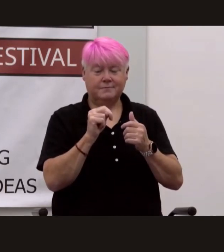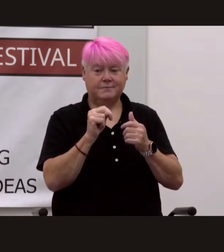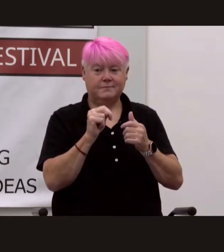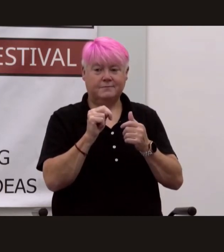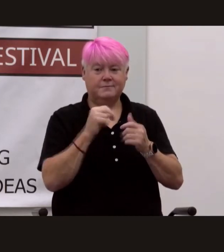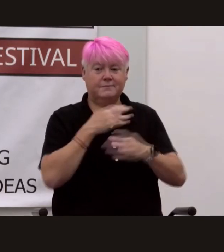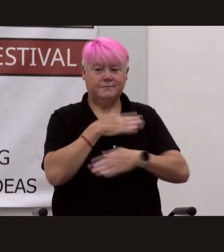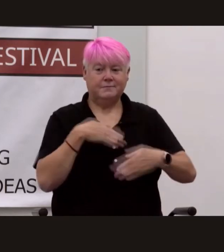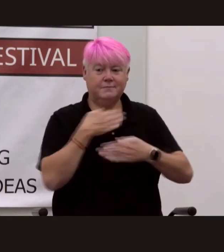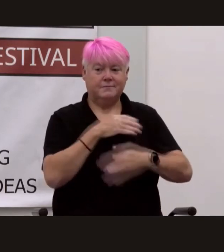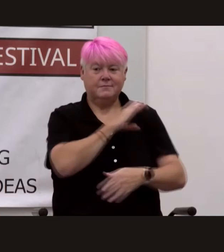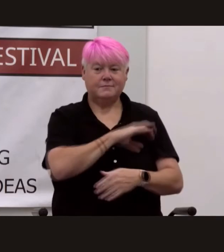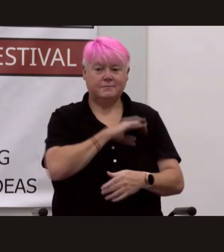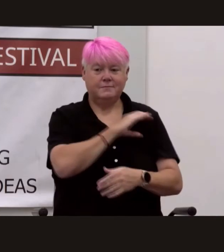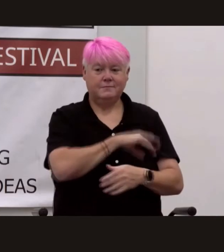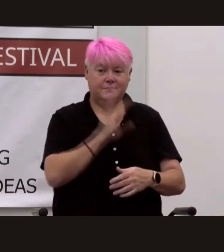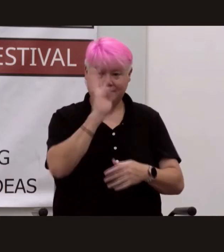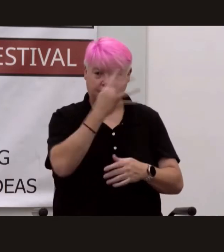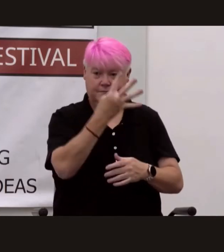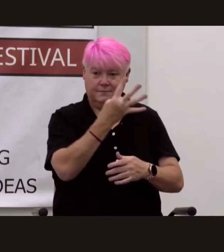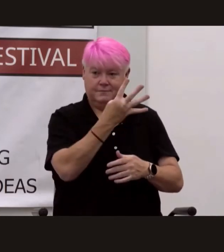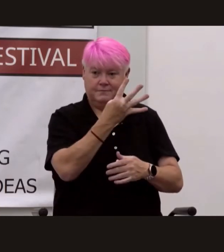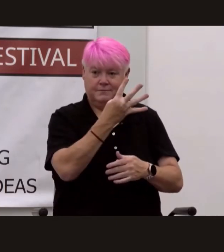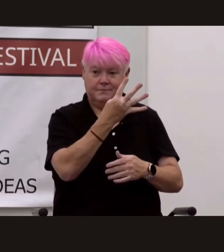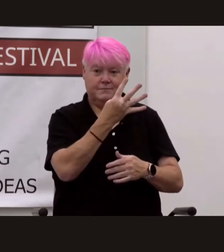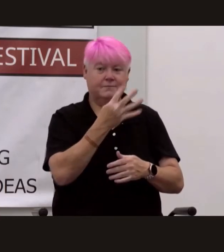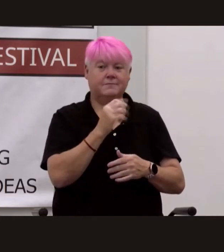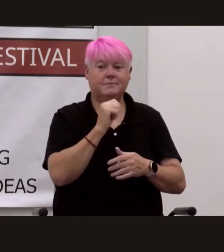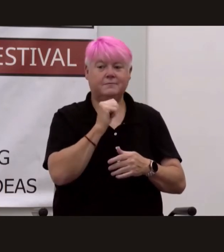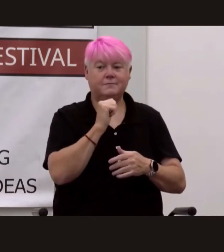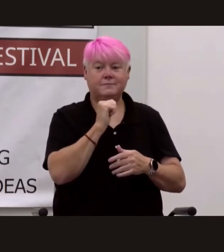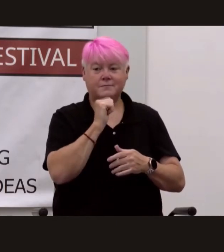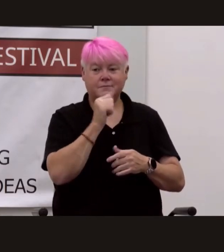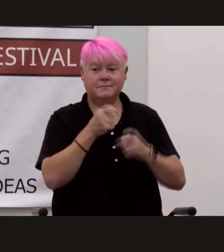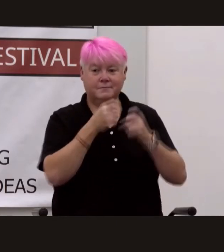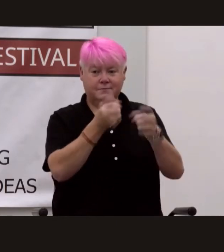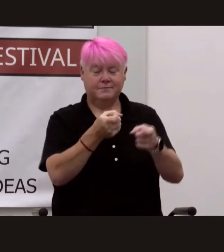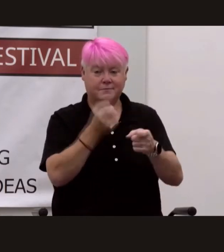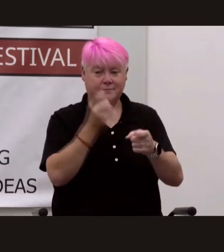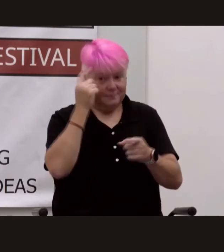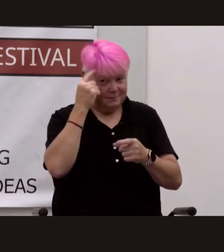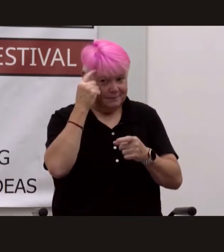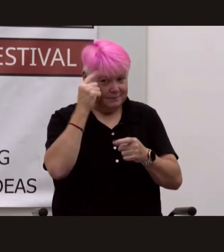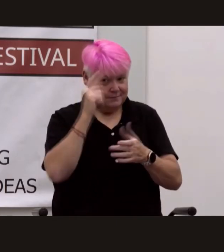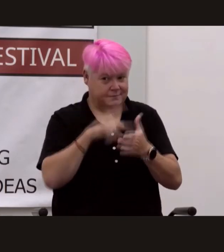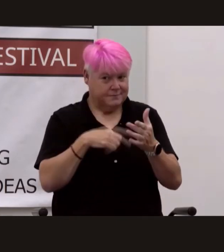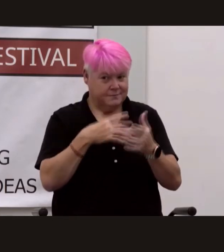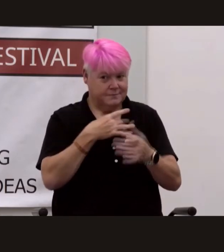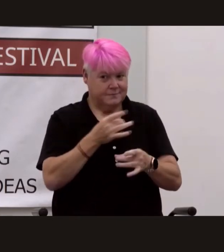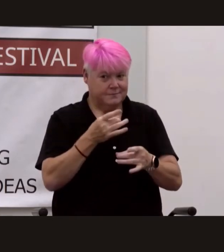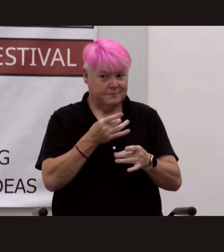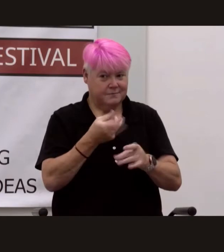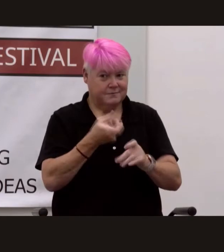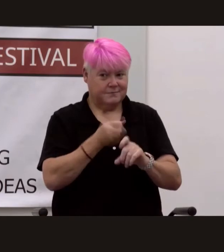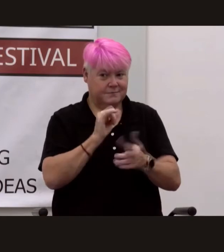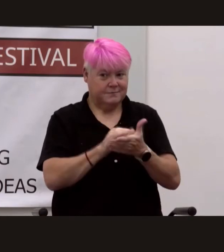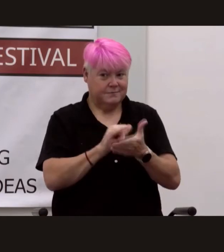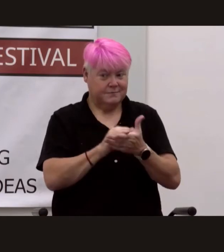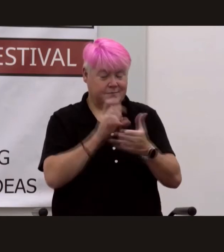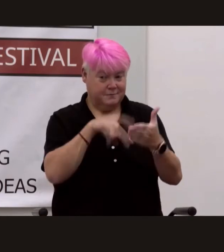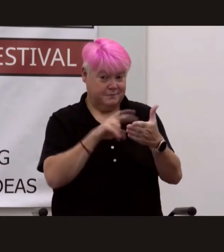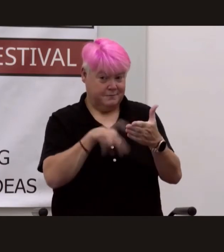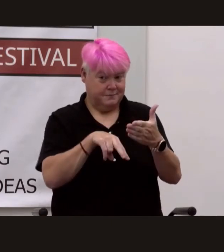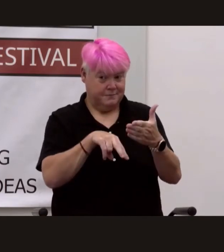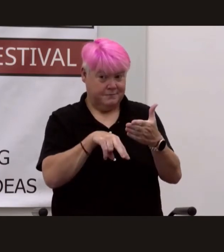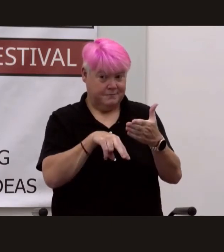enjoyable character to create. I didn't give you a sense of what she's like from that reading, but she is